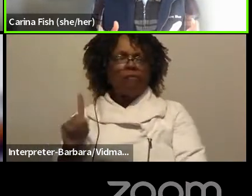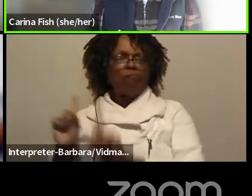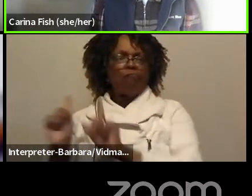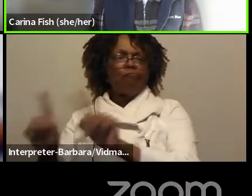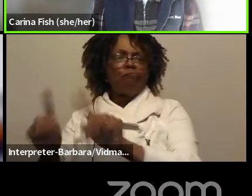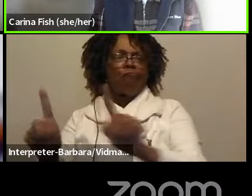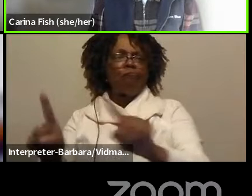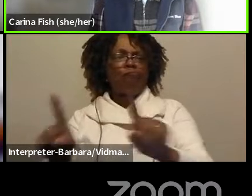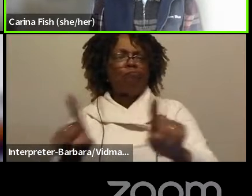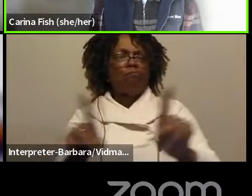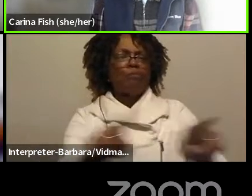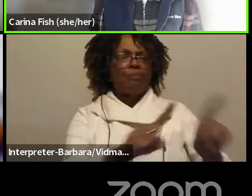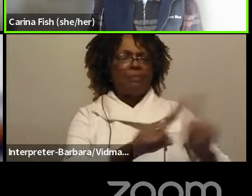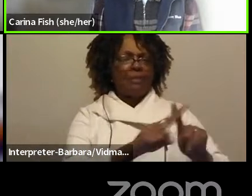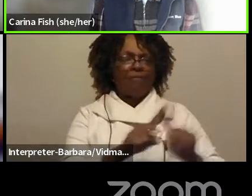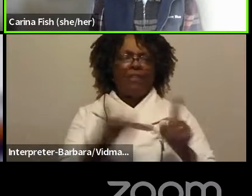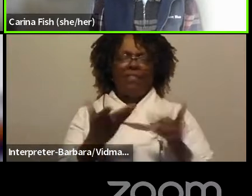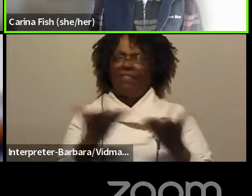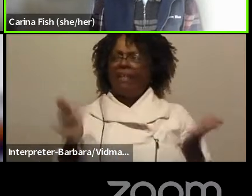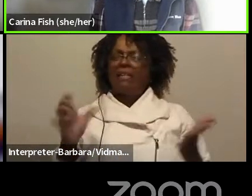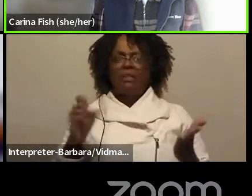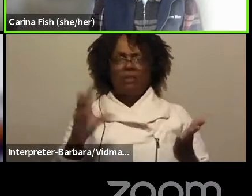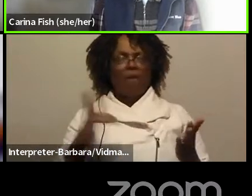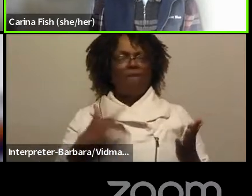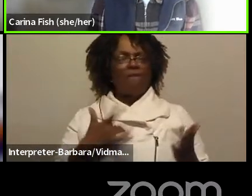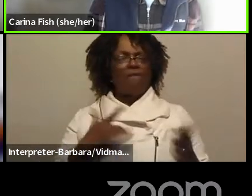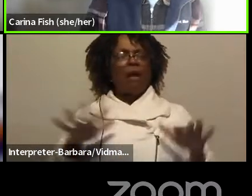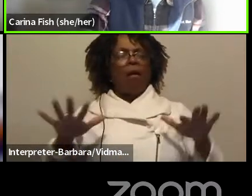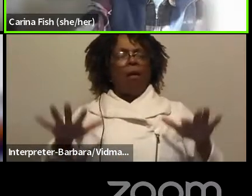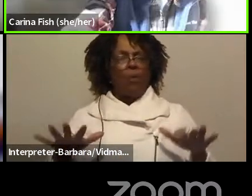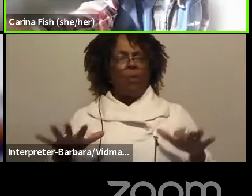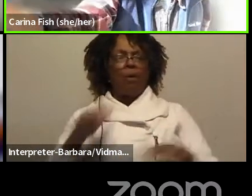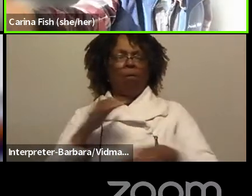either end of a work-related travel event.